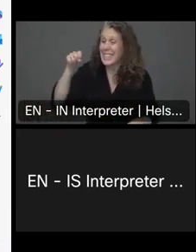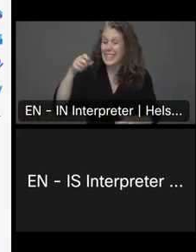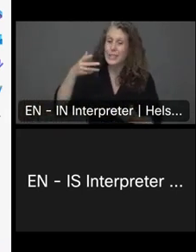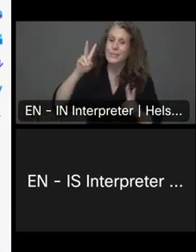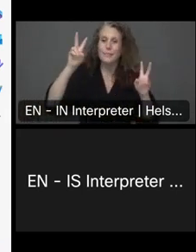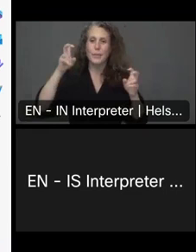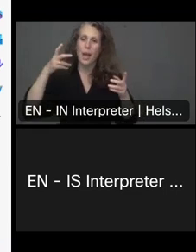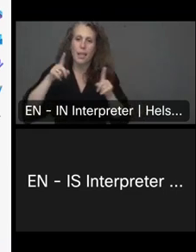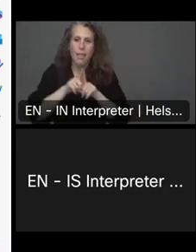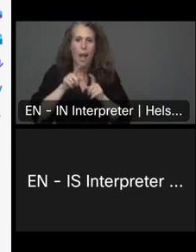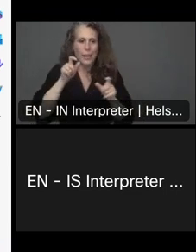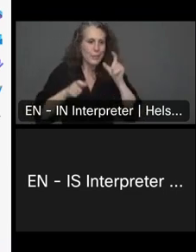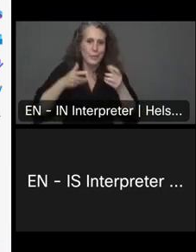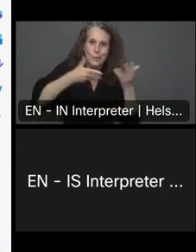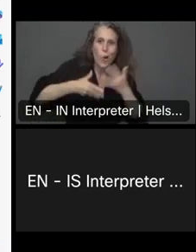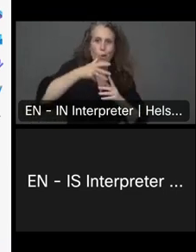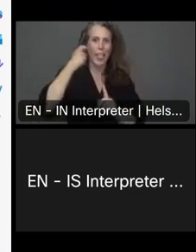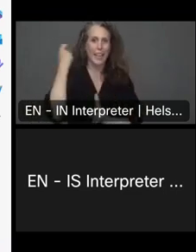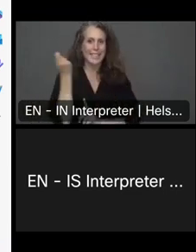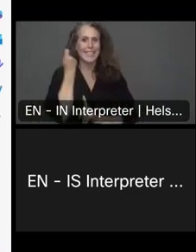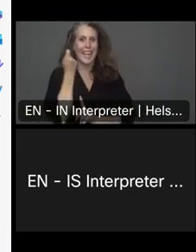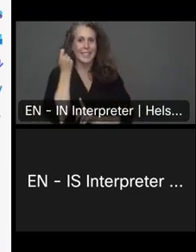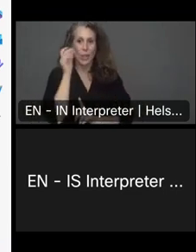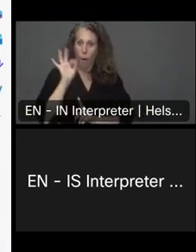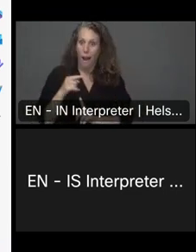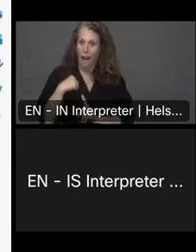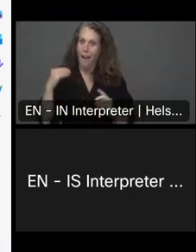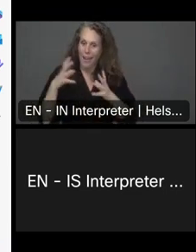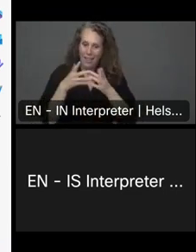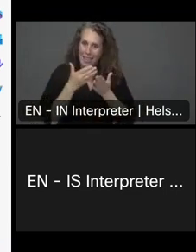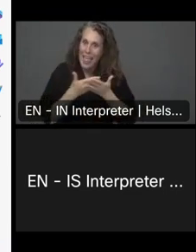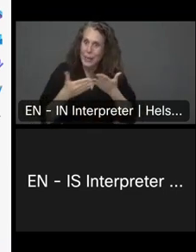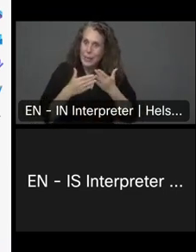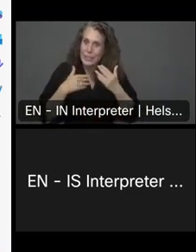think that partly we can talk about conventionalization.